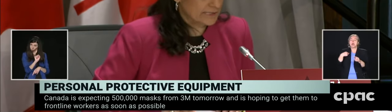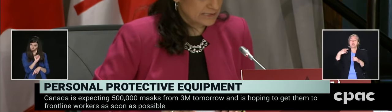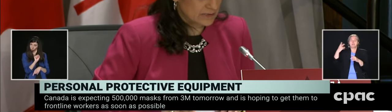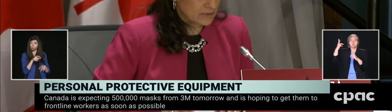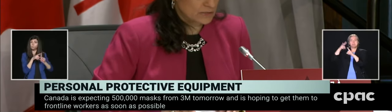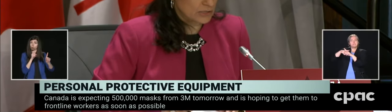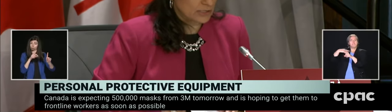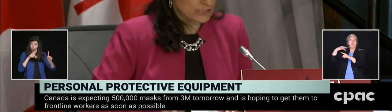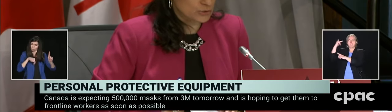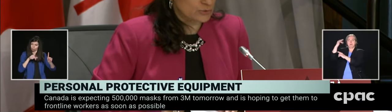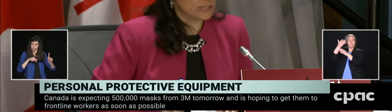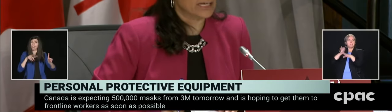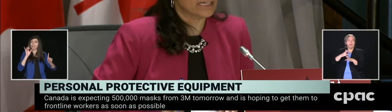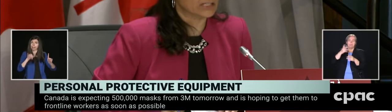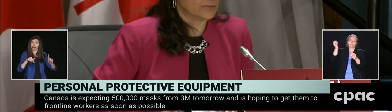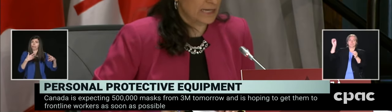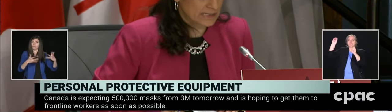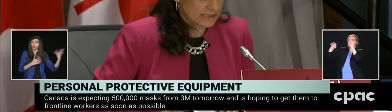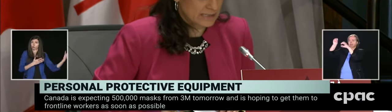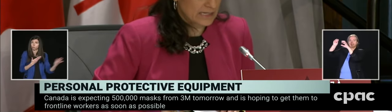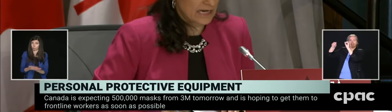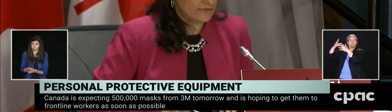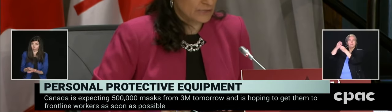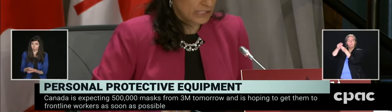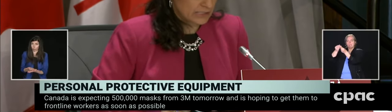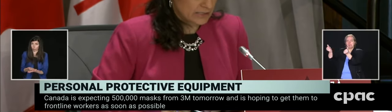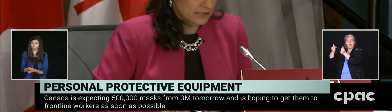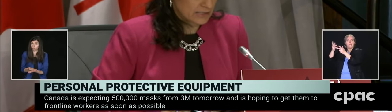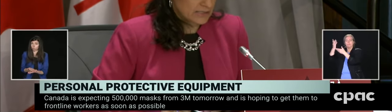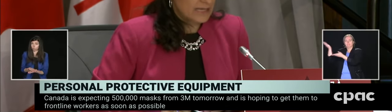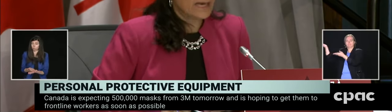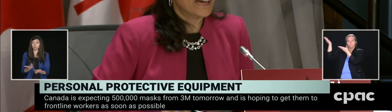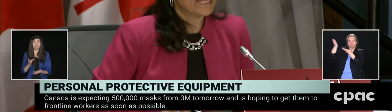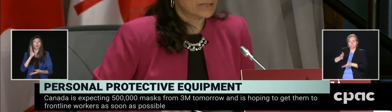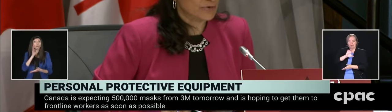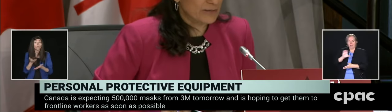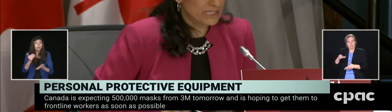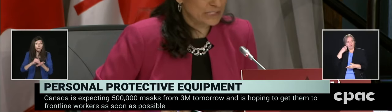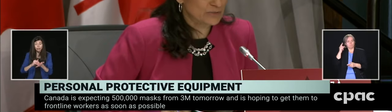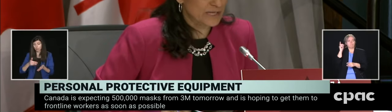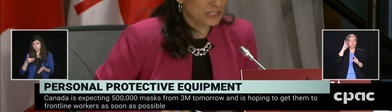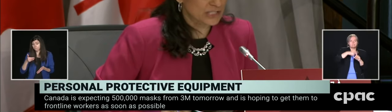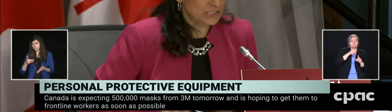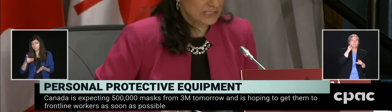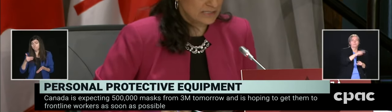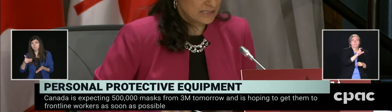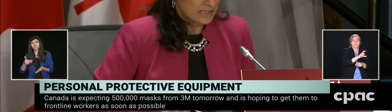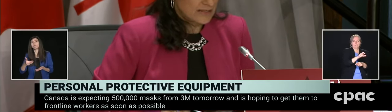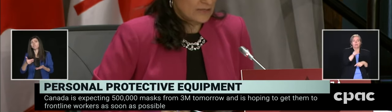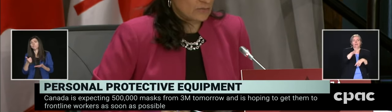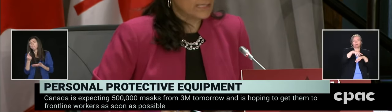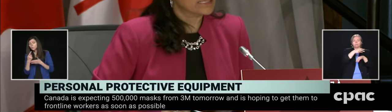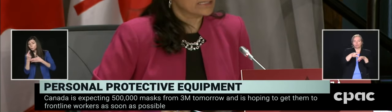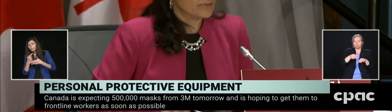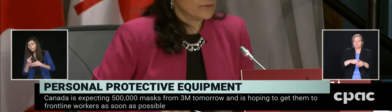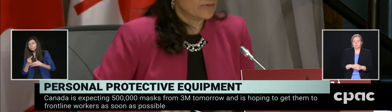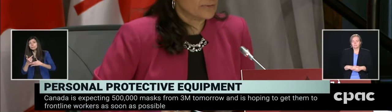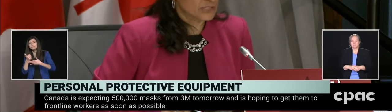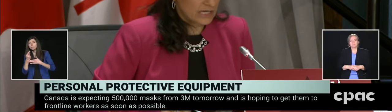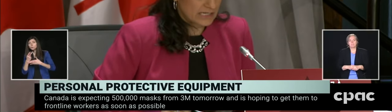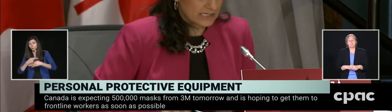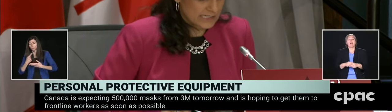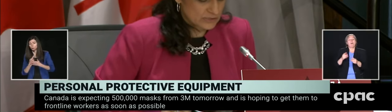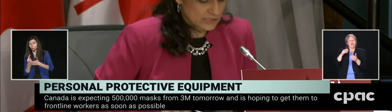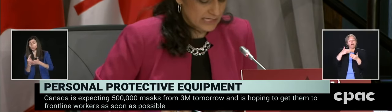de livraisons dans les jours et semaines à venir. As the Prime Minister mentioned, there was a delivery